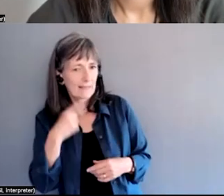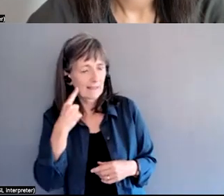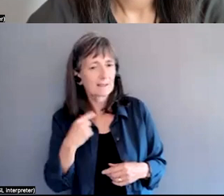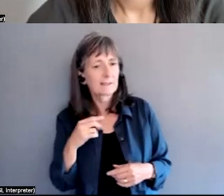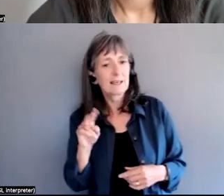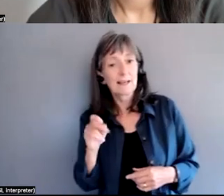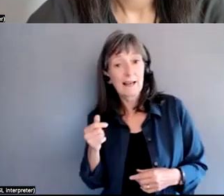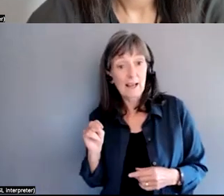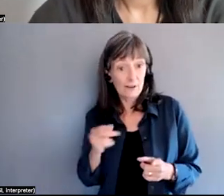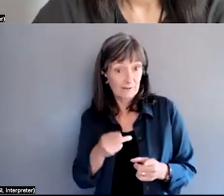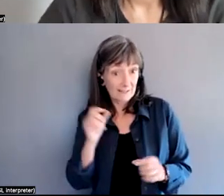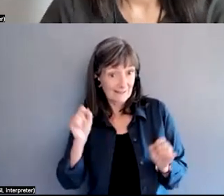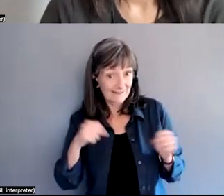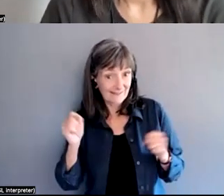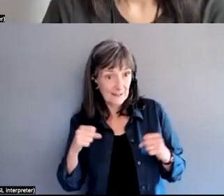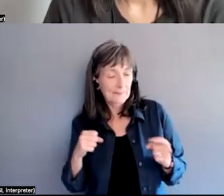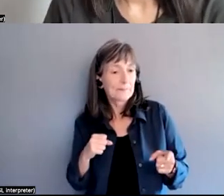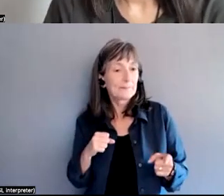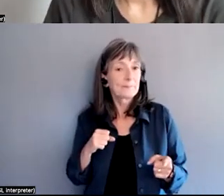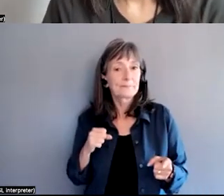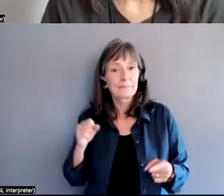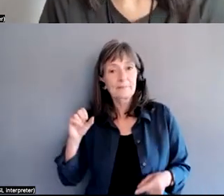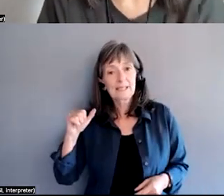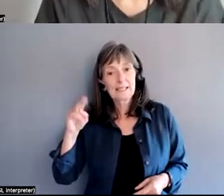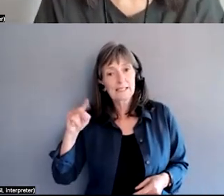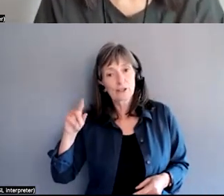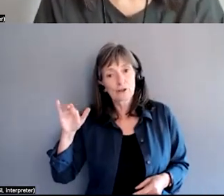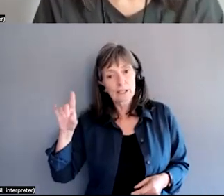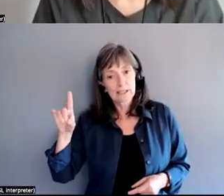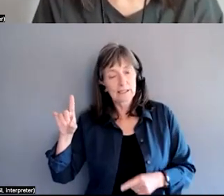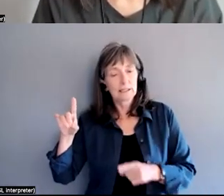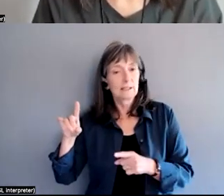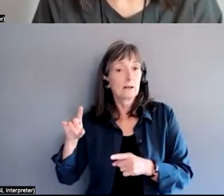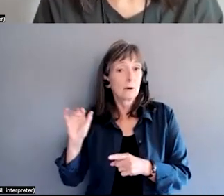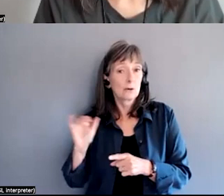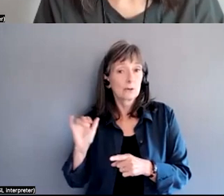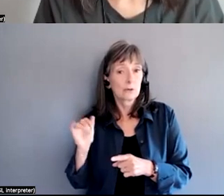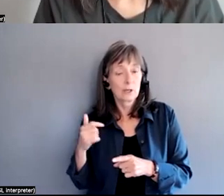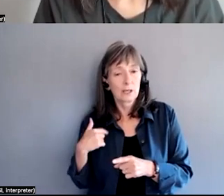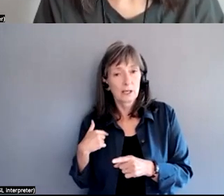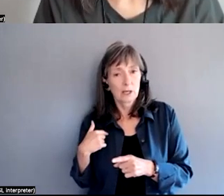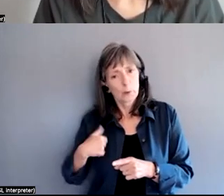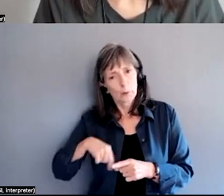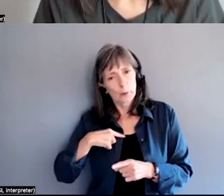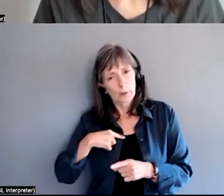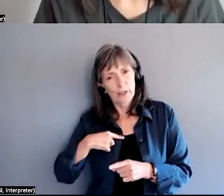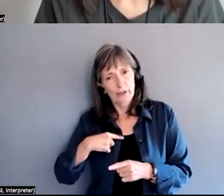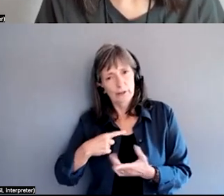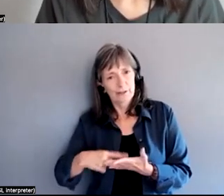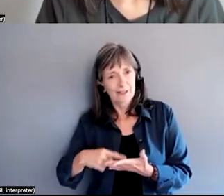I see Nathan nodding. Sorry, Ingrid. Oh, I also think that, especially with the way that, like, when we were talking about this in this other